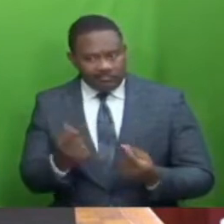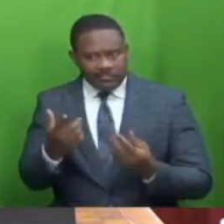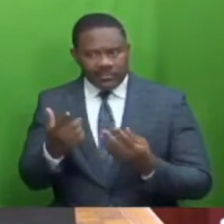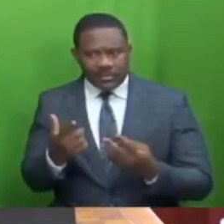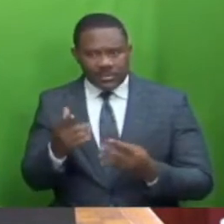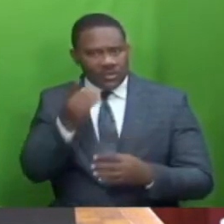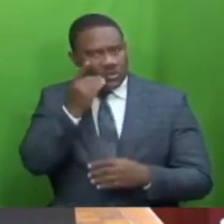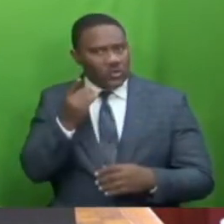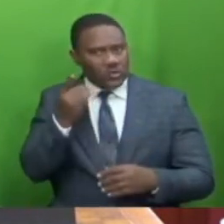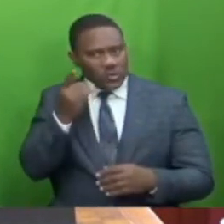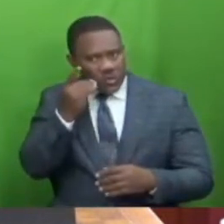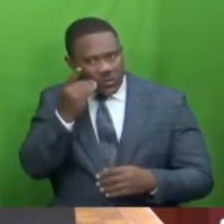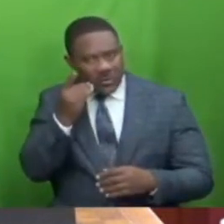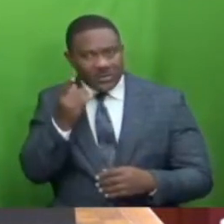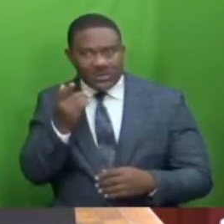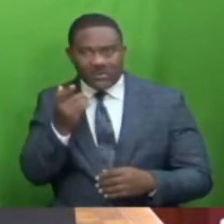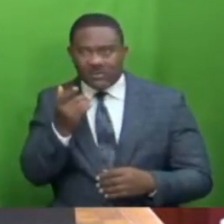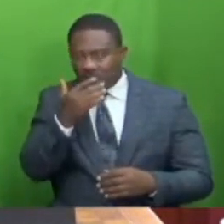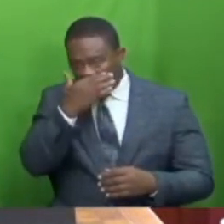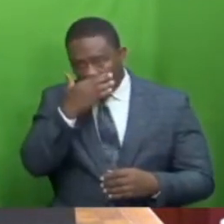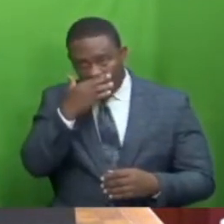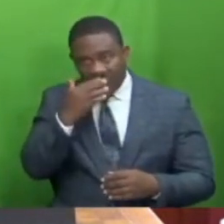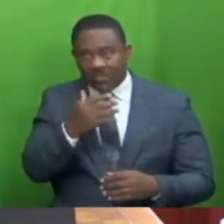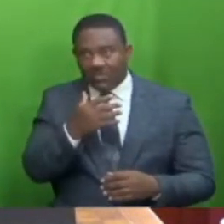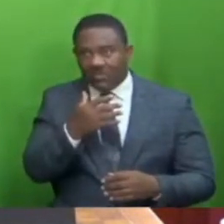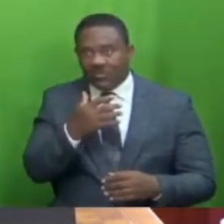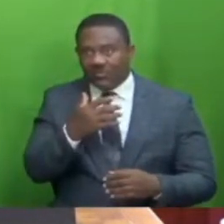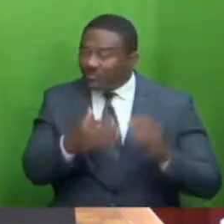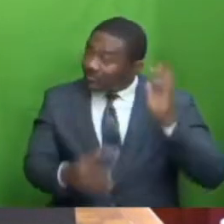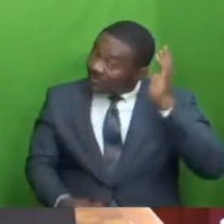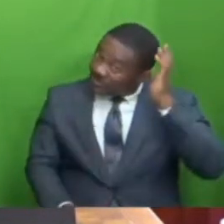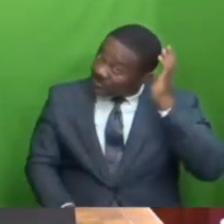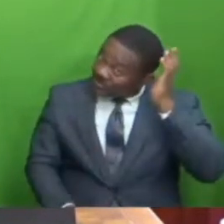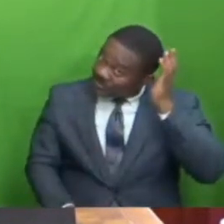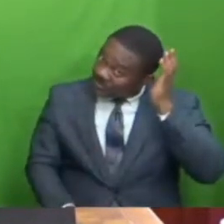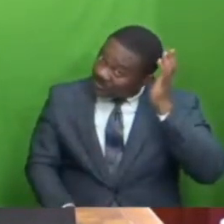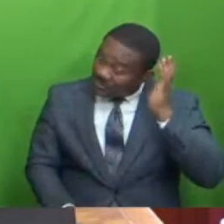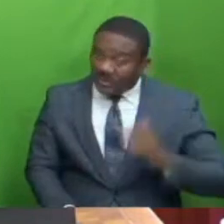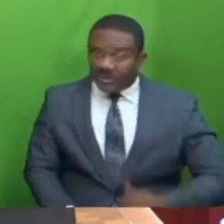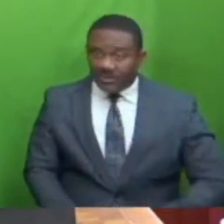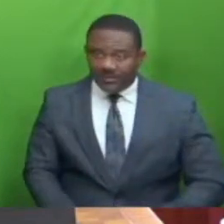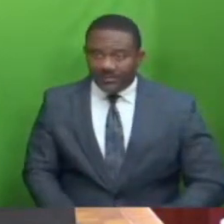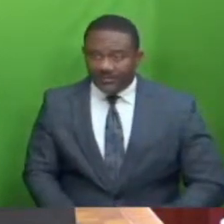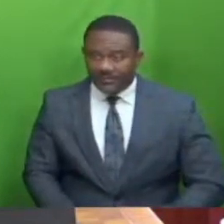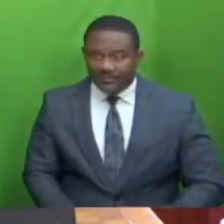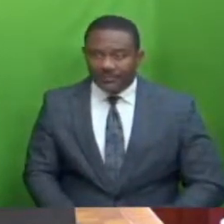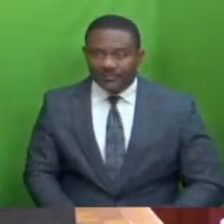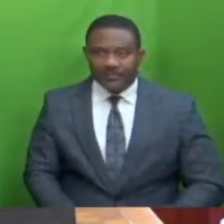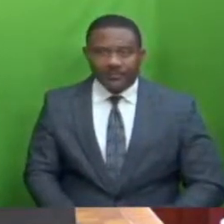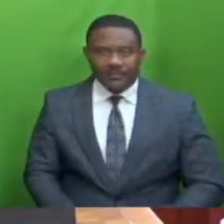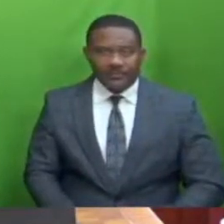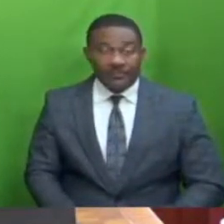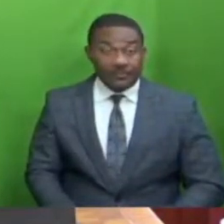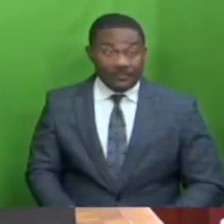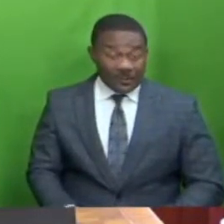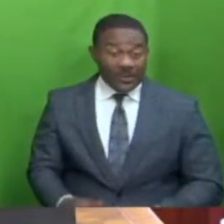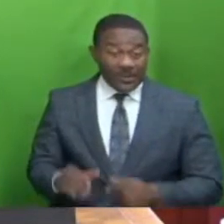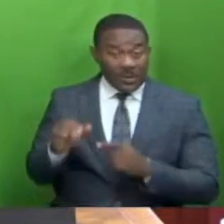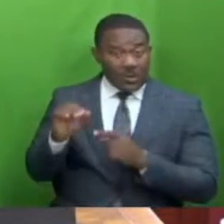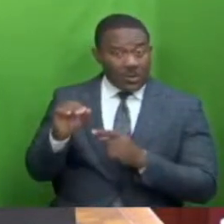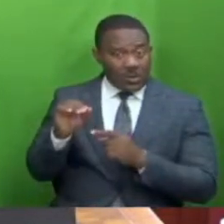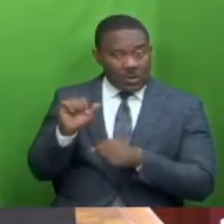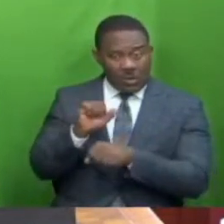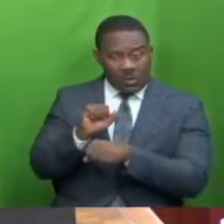and debt, and some parastatals, and external. The main aim of the operations is to reduce debt servicing